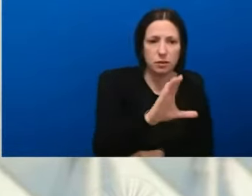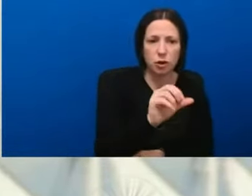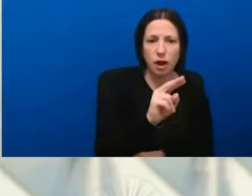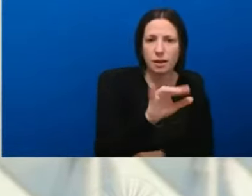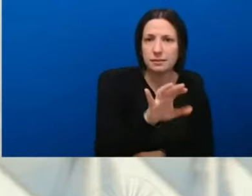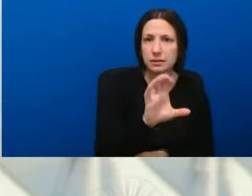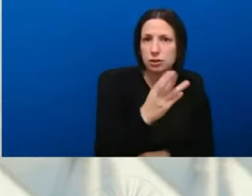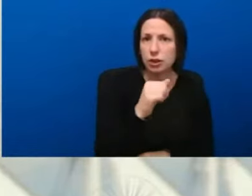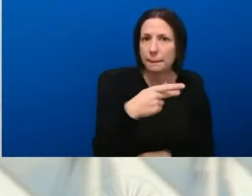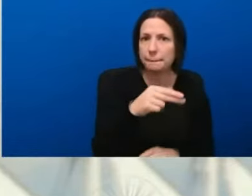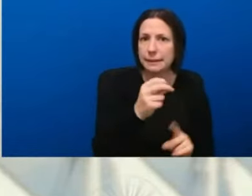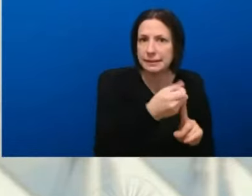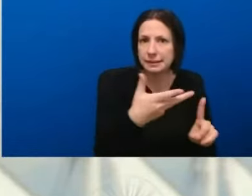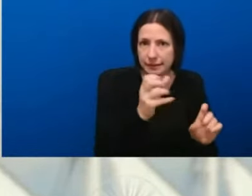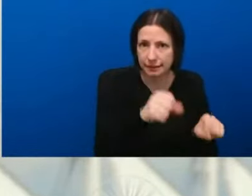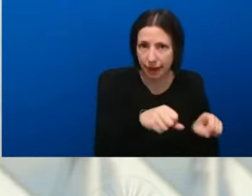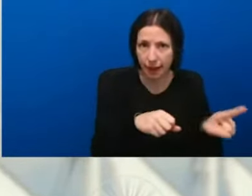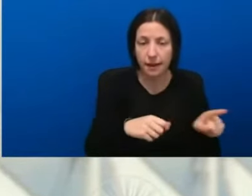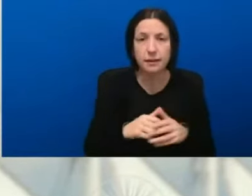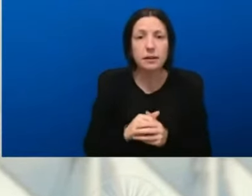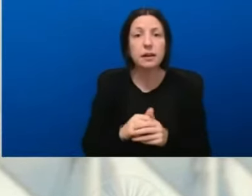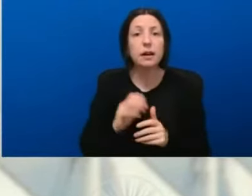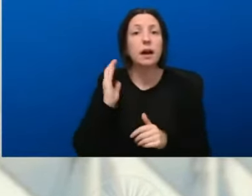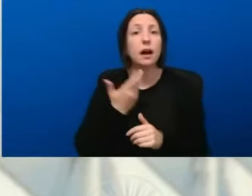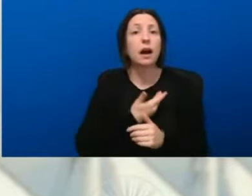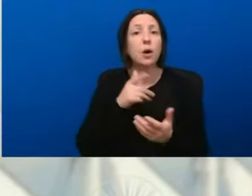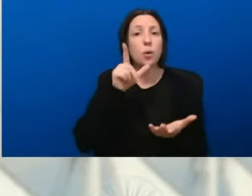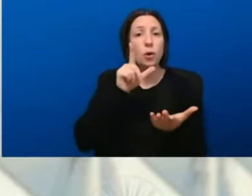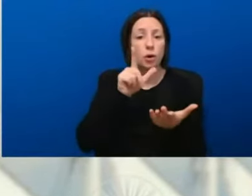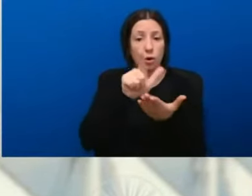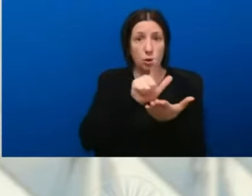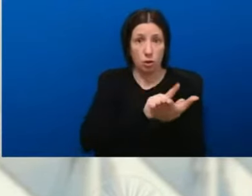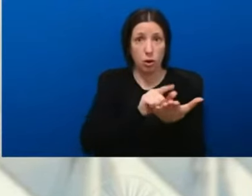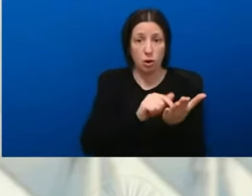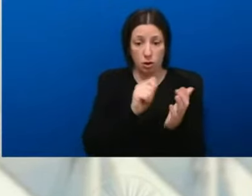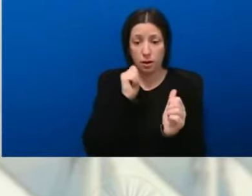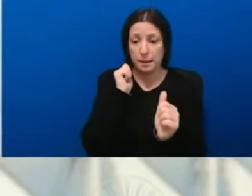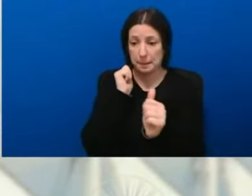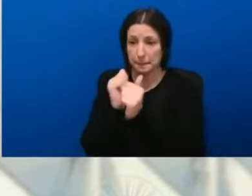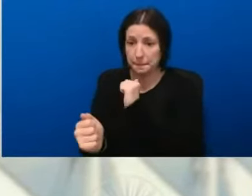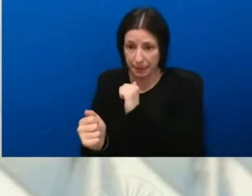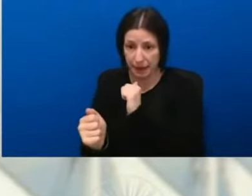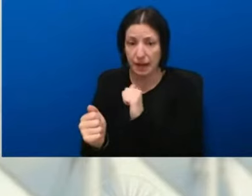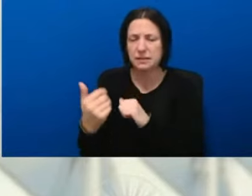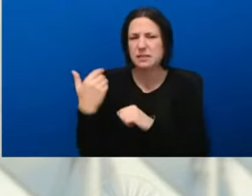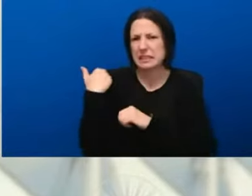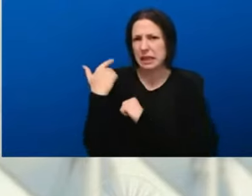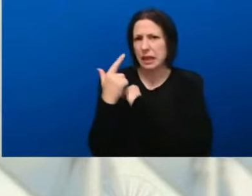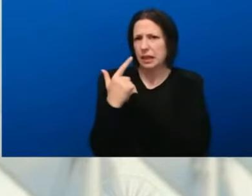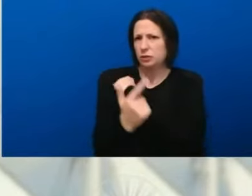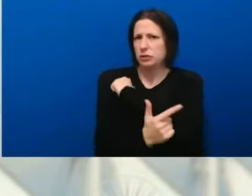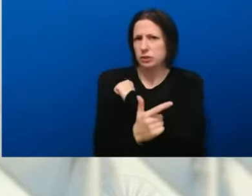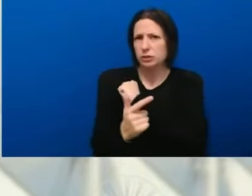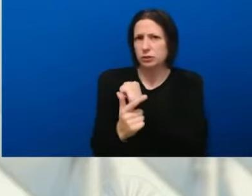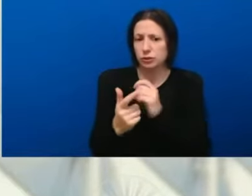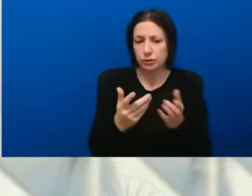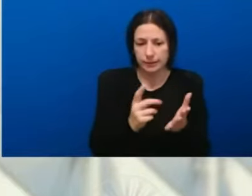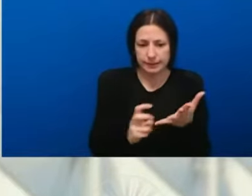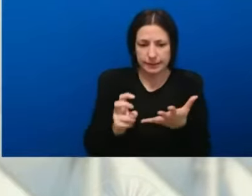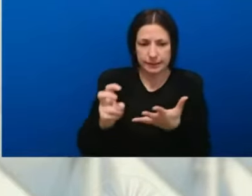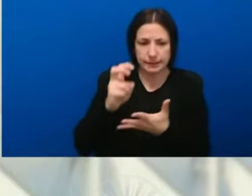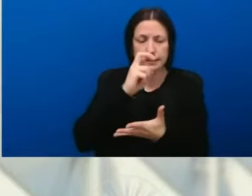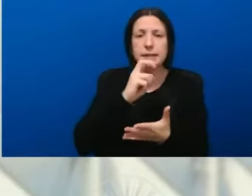turn it over to Connie Chapman. The reason for passing the Water Sustainability Act, and it worked its way through the legislature